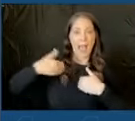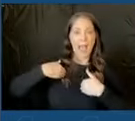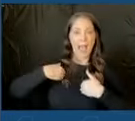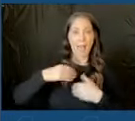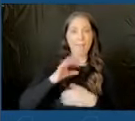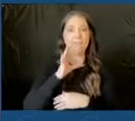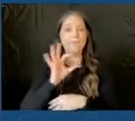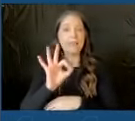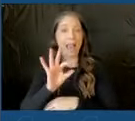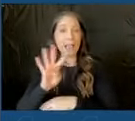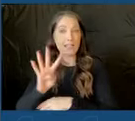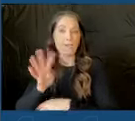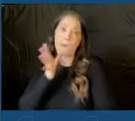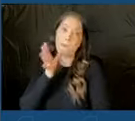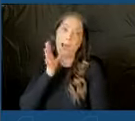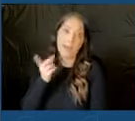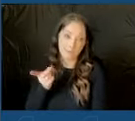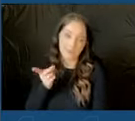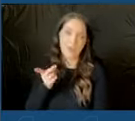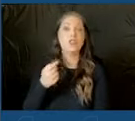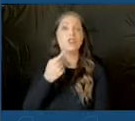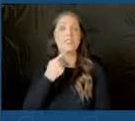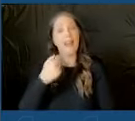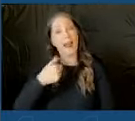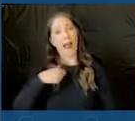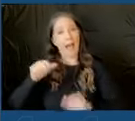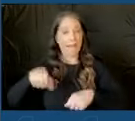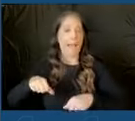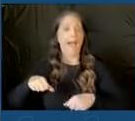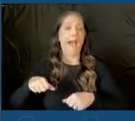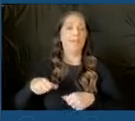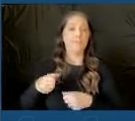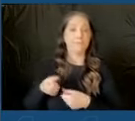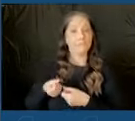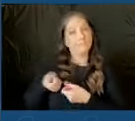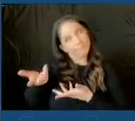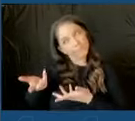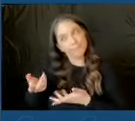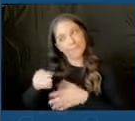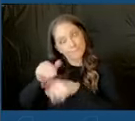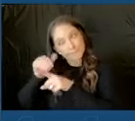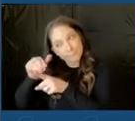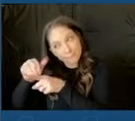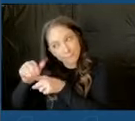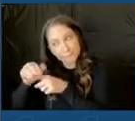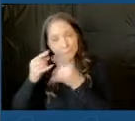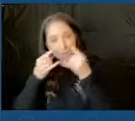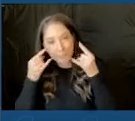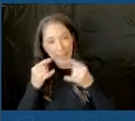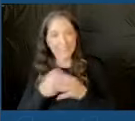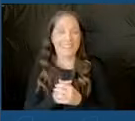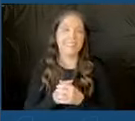94-year-old mother who's agreed that I can invoke her because she's the reason that I'm very careful